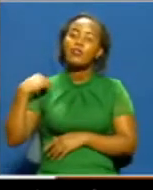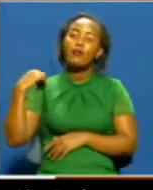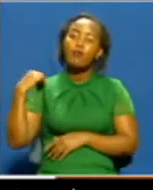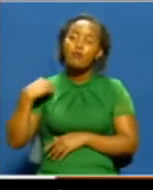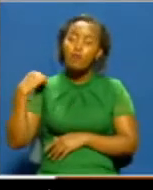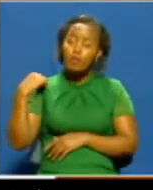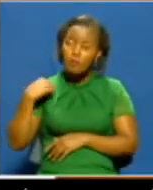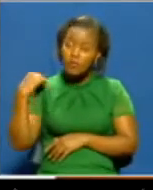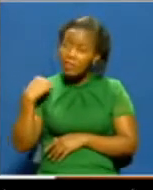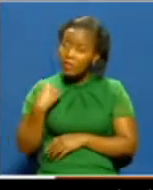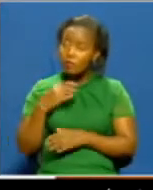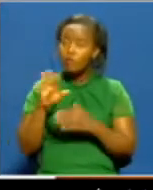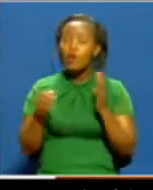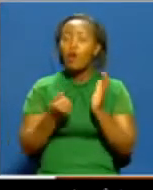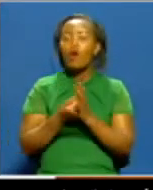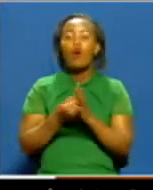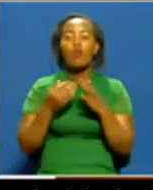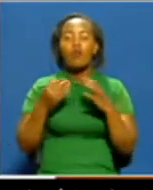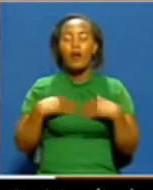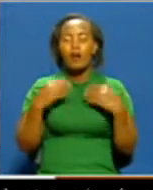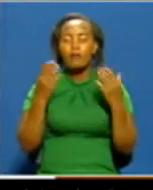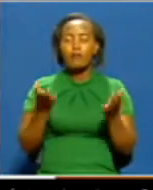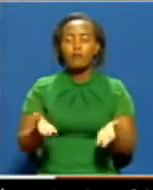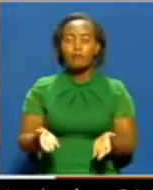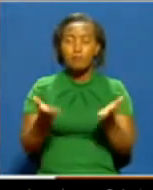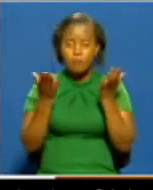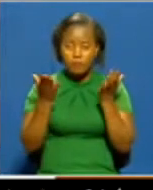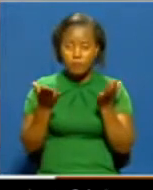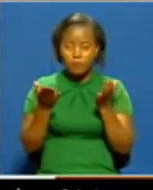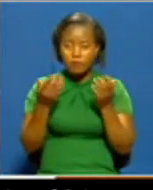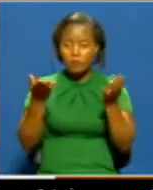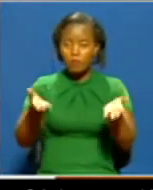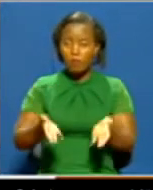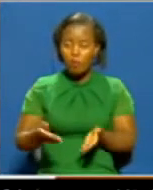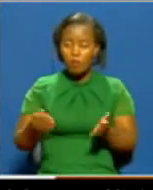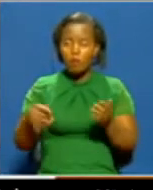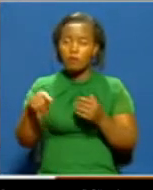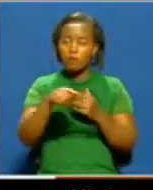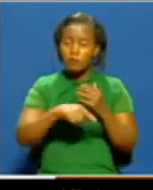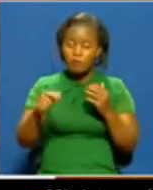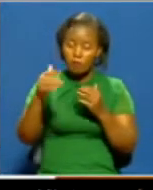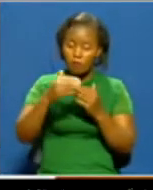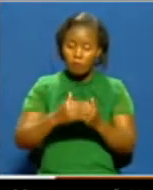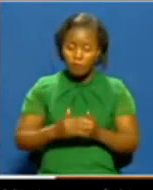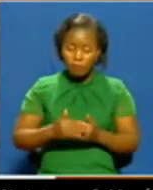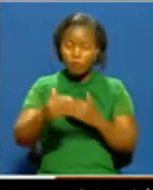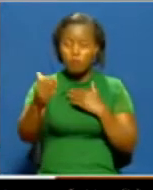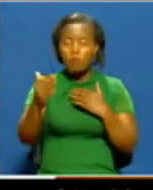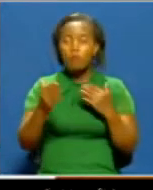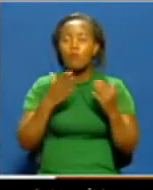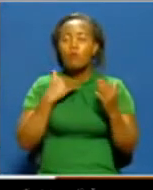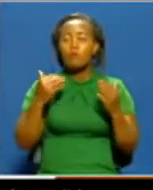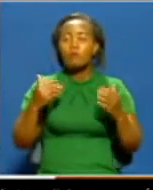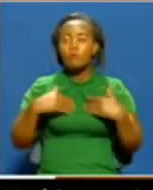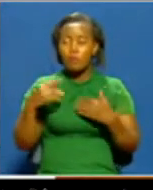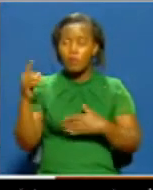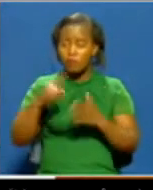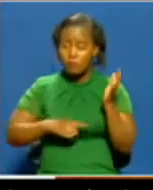have upped their game. So, and because going forward, we want to adopt the philosophy of family